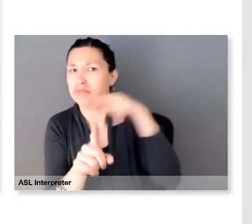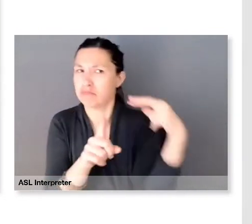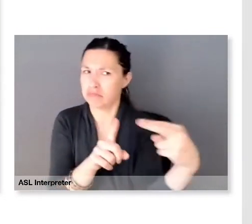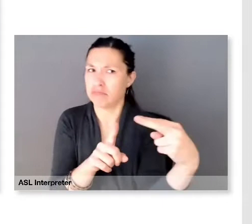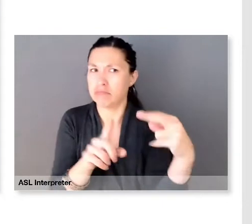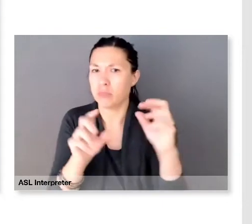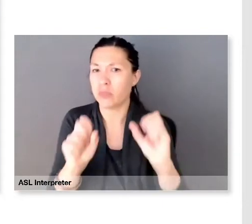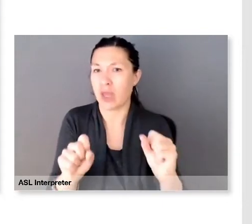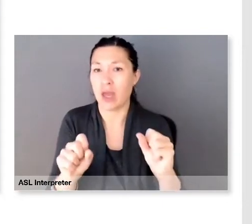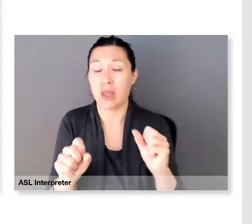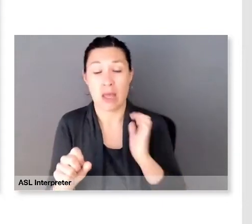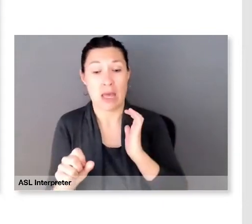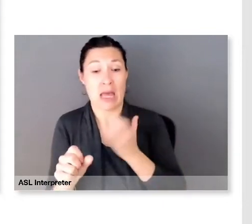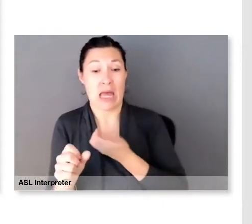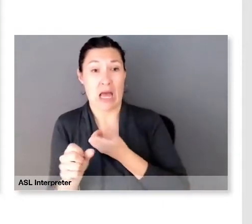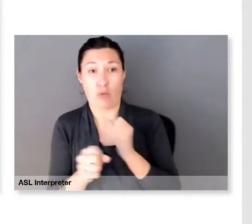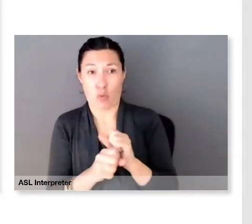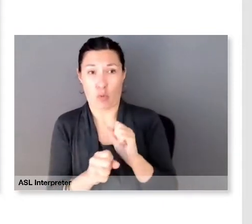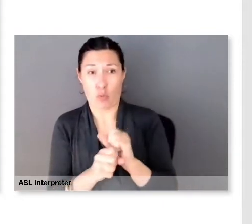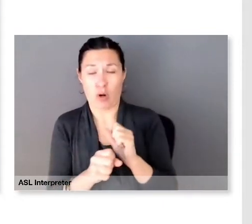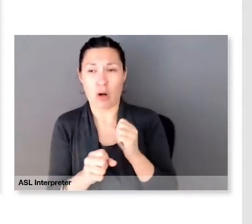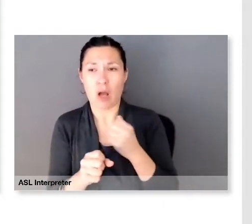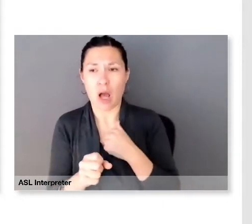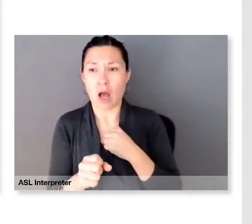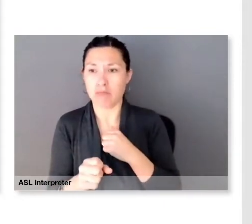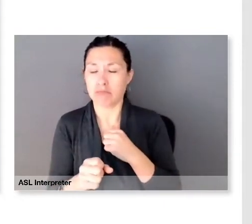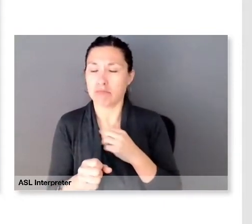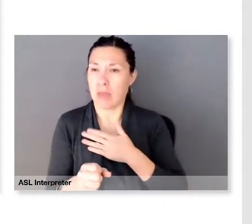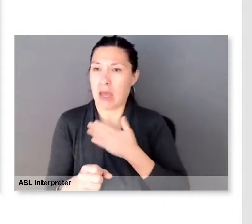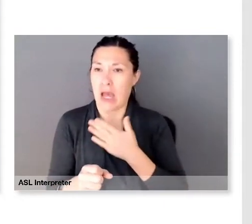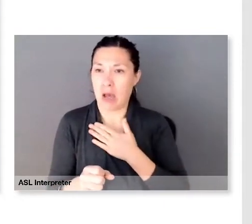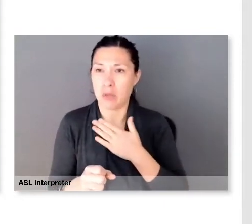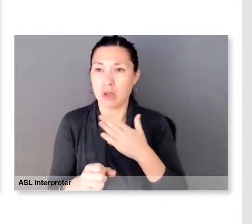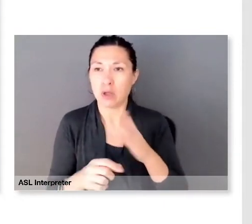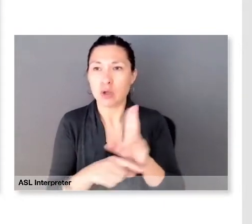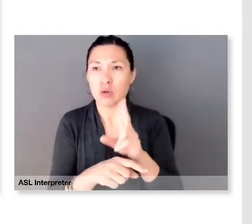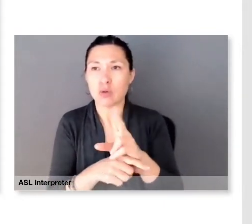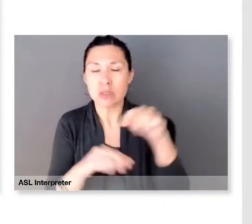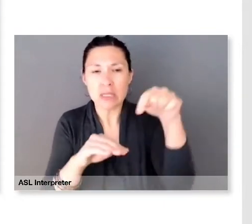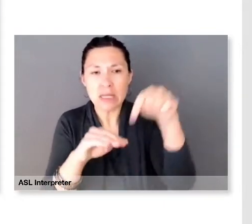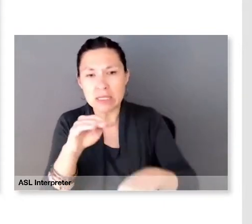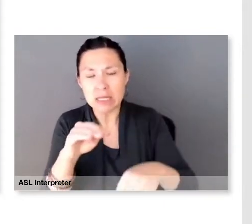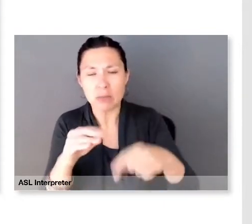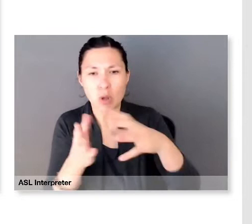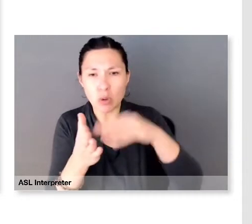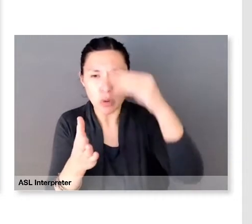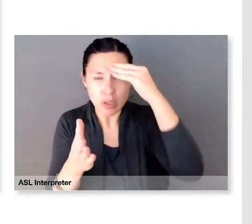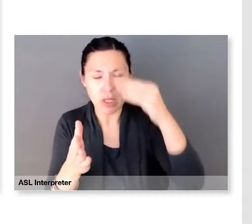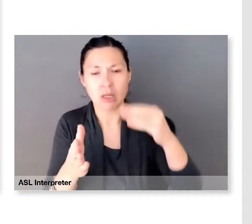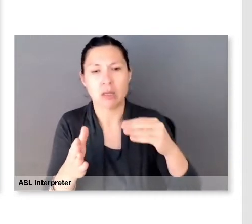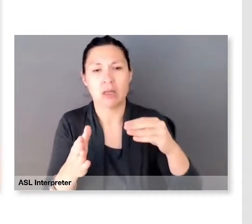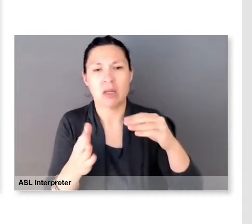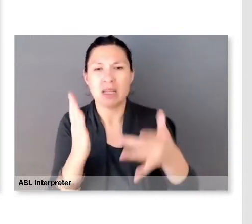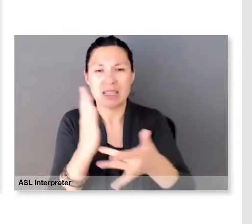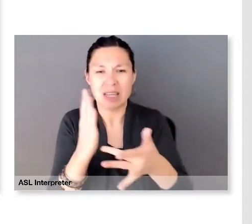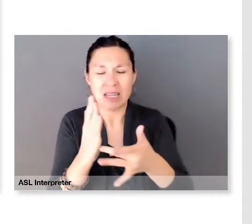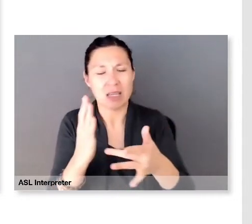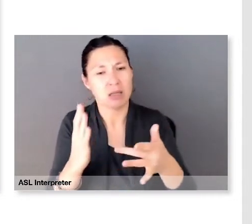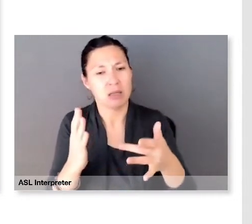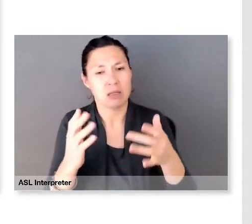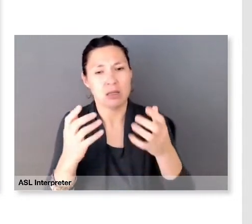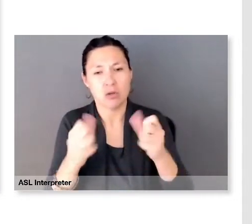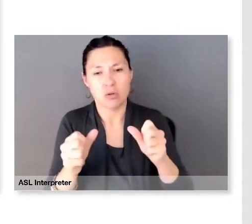work to use deep learning or statistical techniques such as archetypal analysis to try to